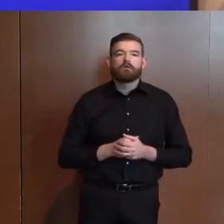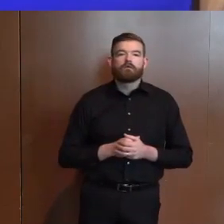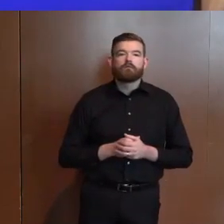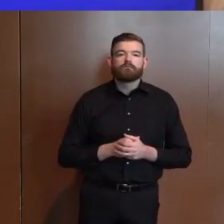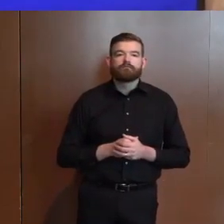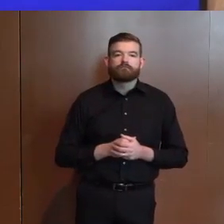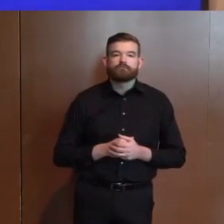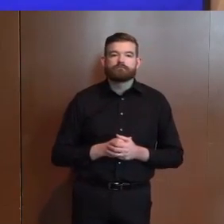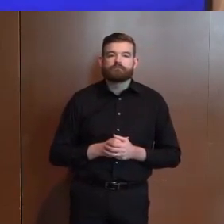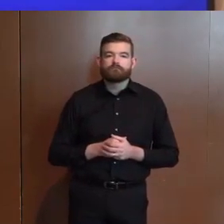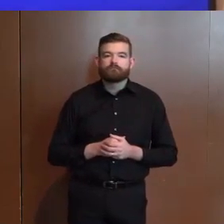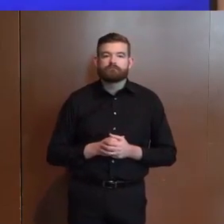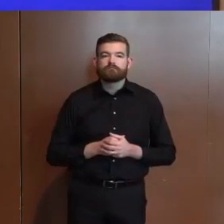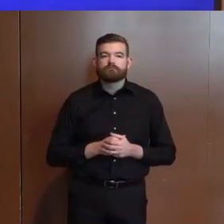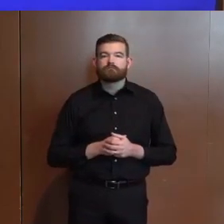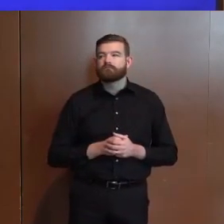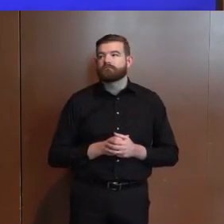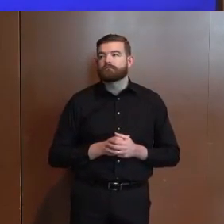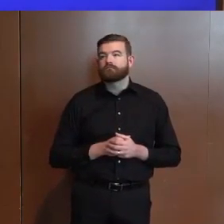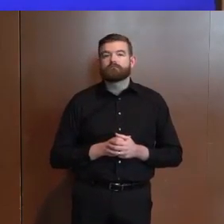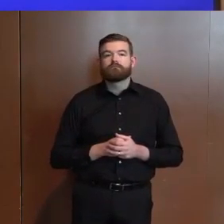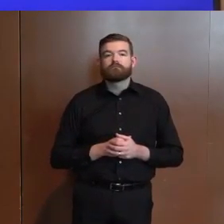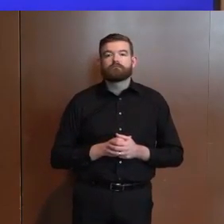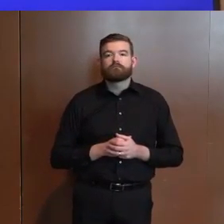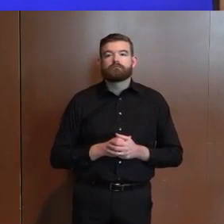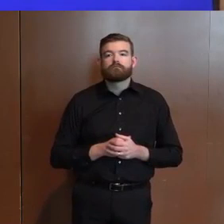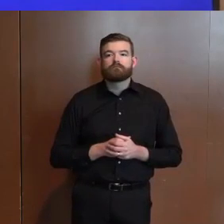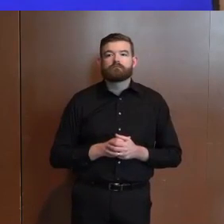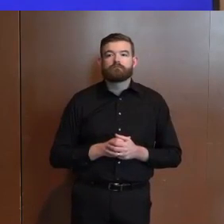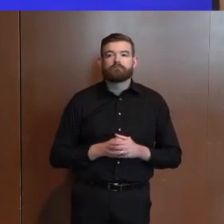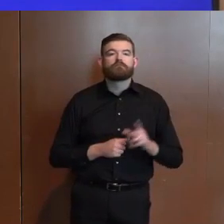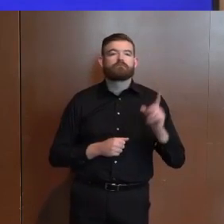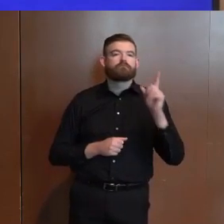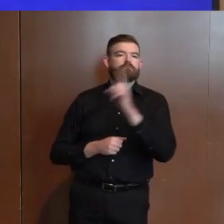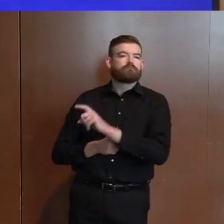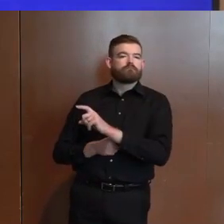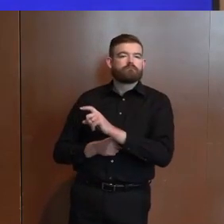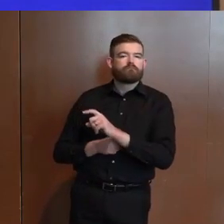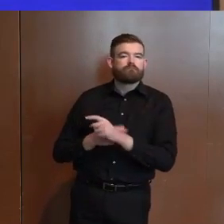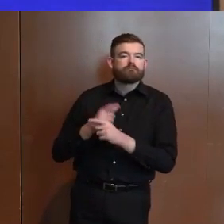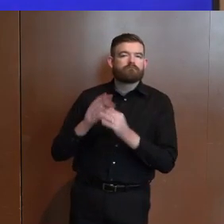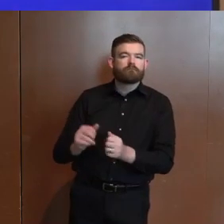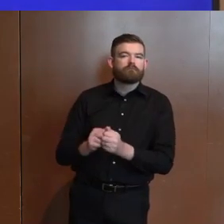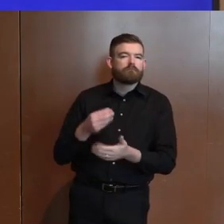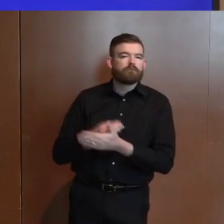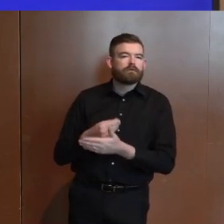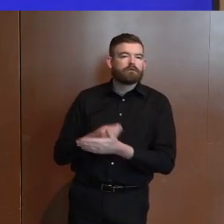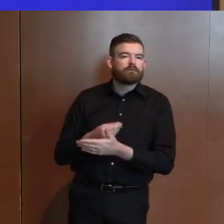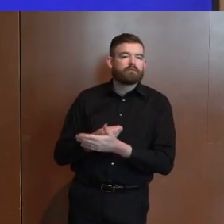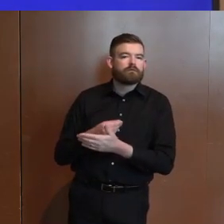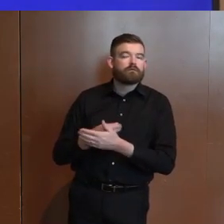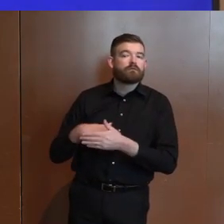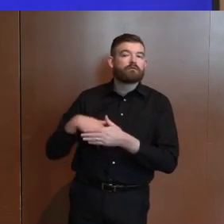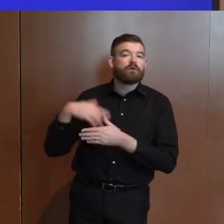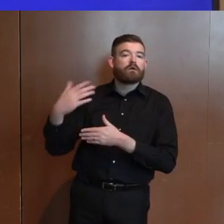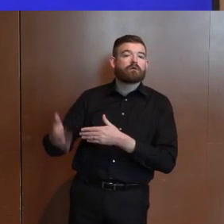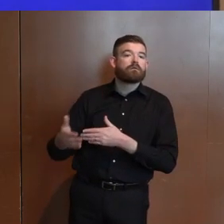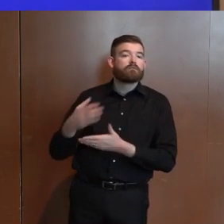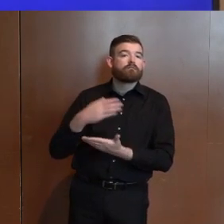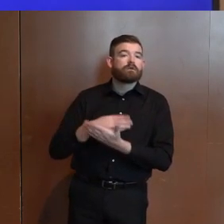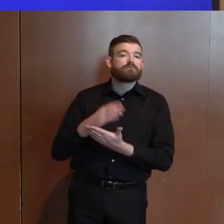appropriation and then for the next budget, are those budgets going to reflect the one that you announced in